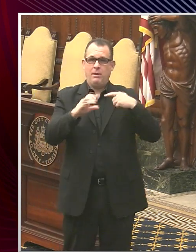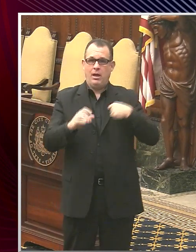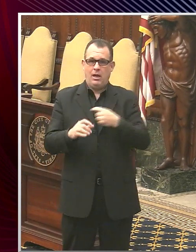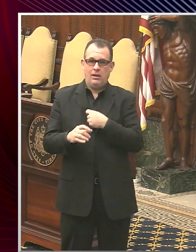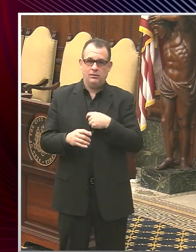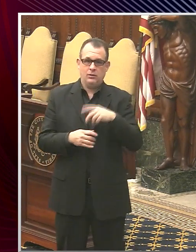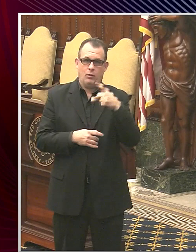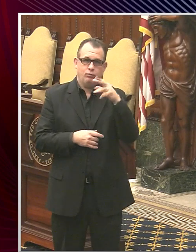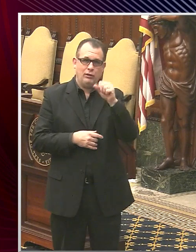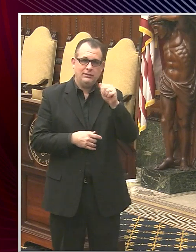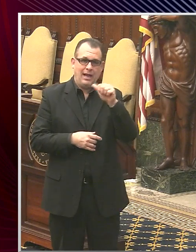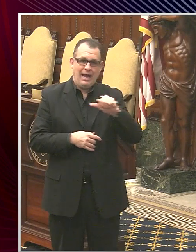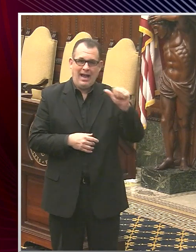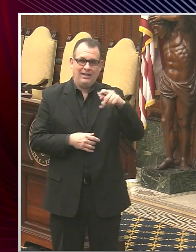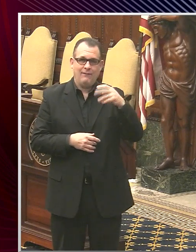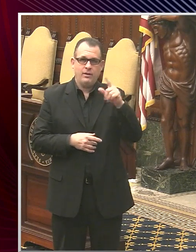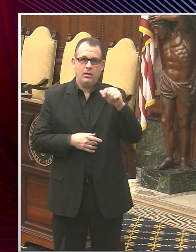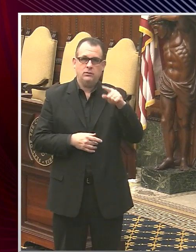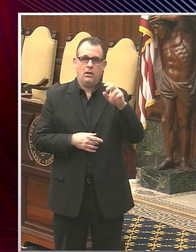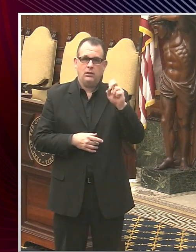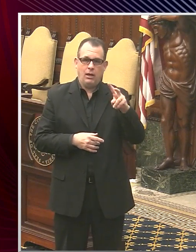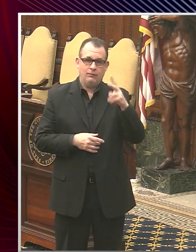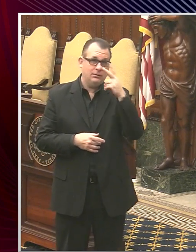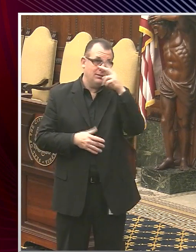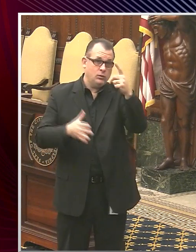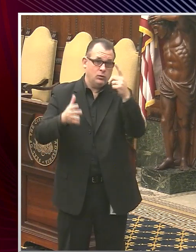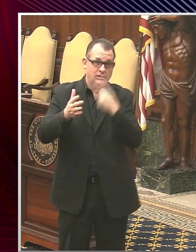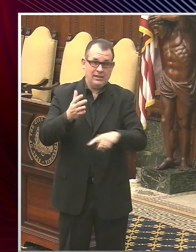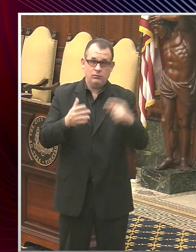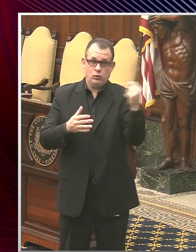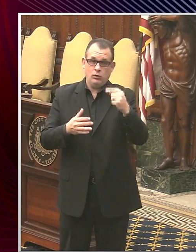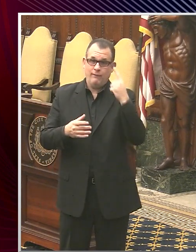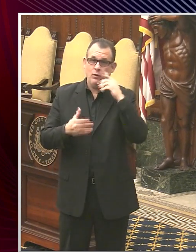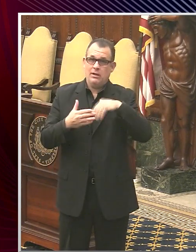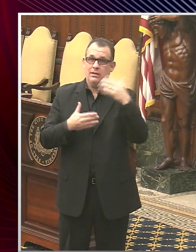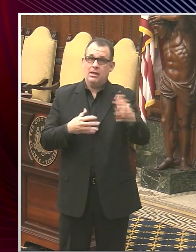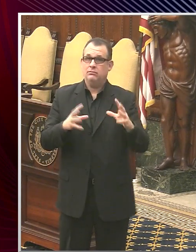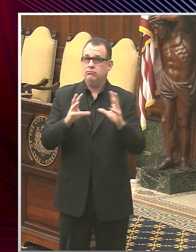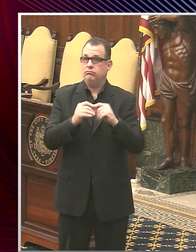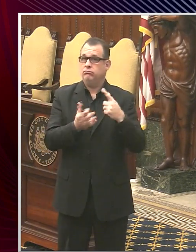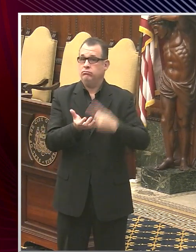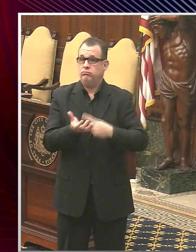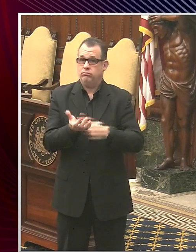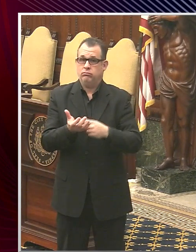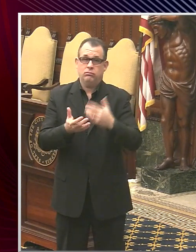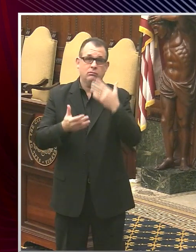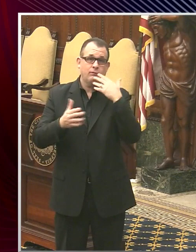press@phila.gov, and we will see you next week for the next briefing. Have a good afternoon.